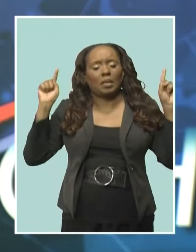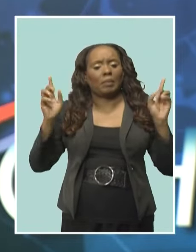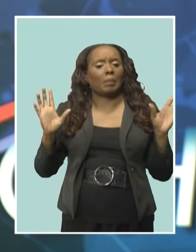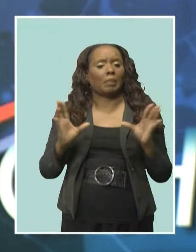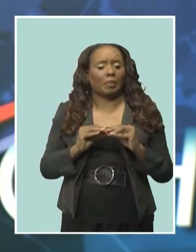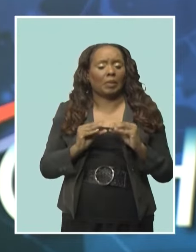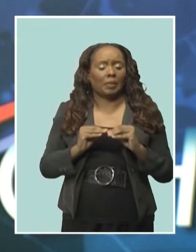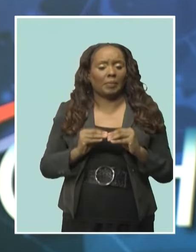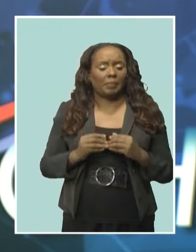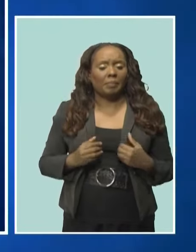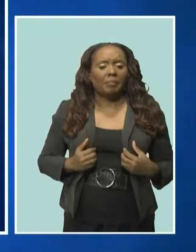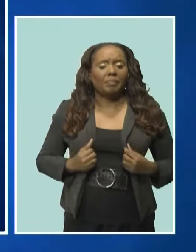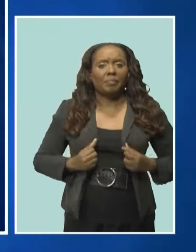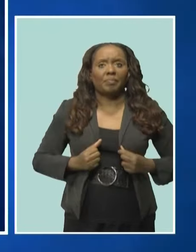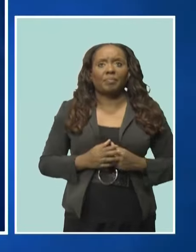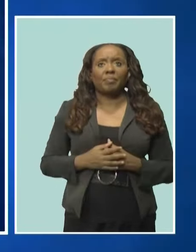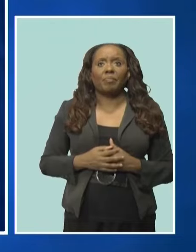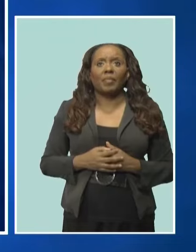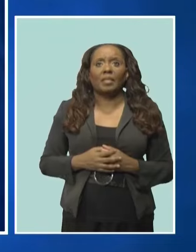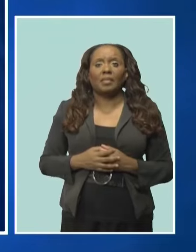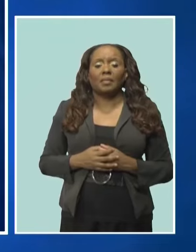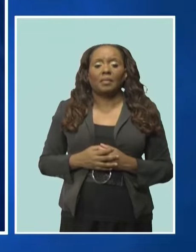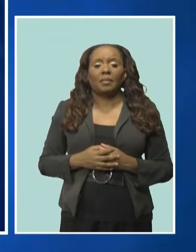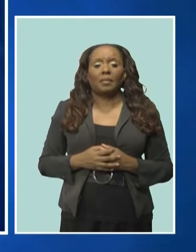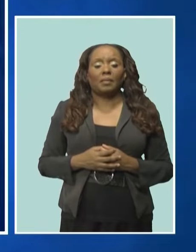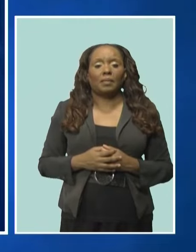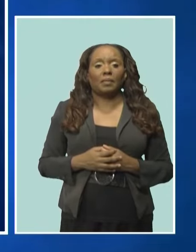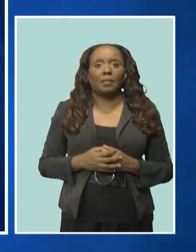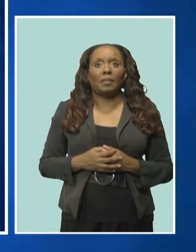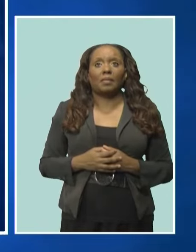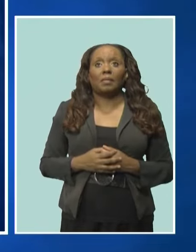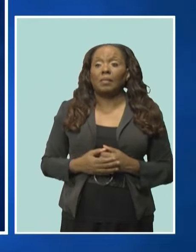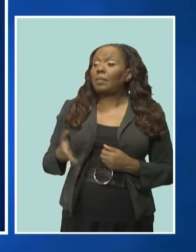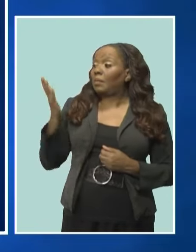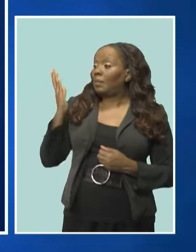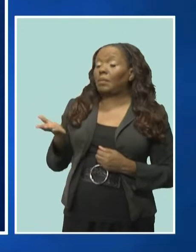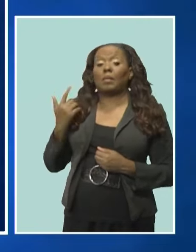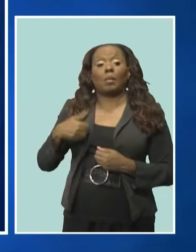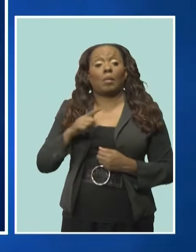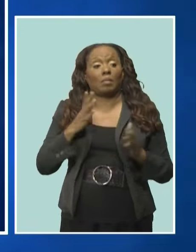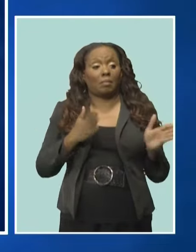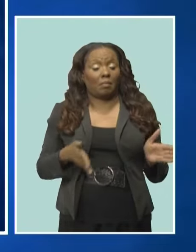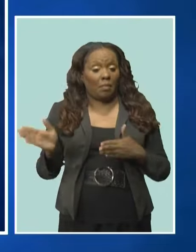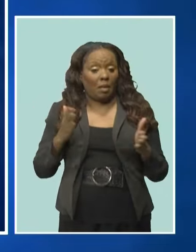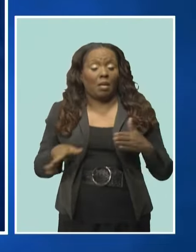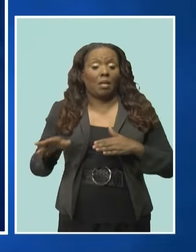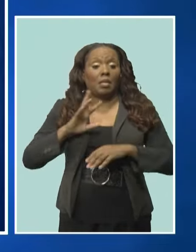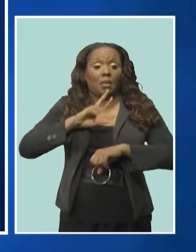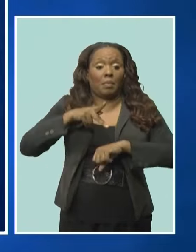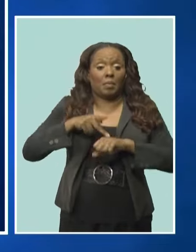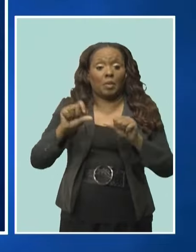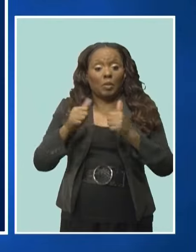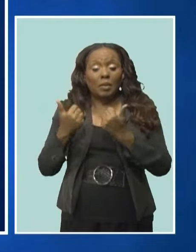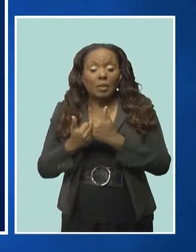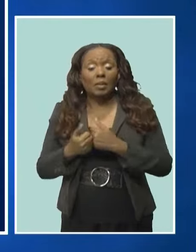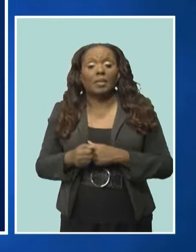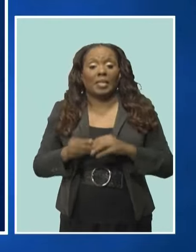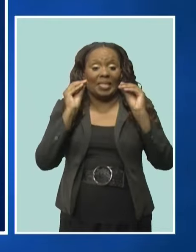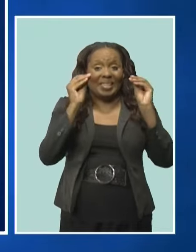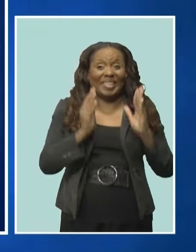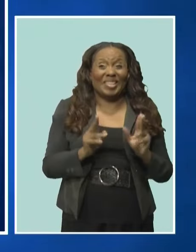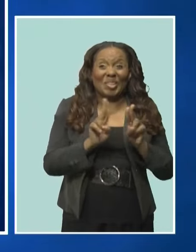fruitful. We have made arrangement, in terms of the Principals Association, the Teachers Union,